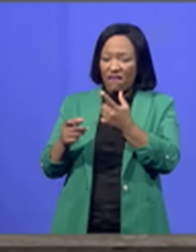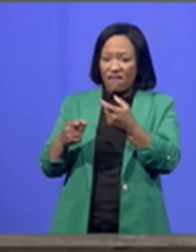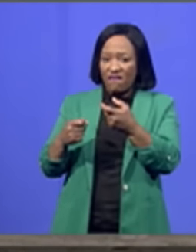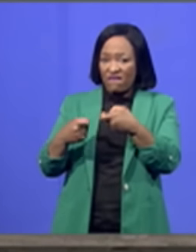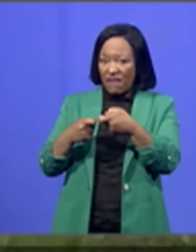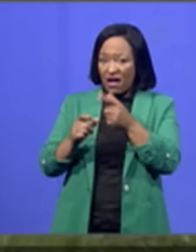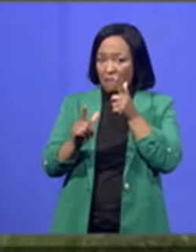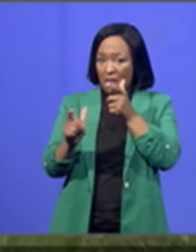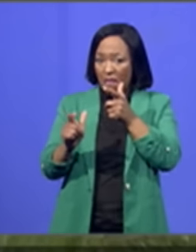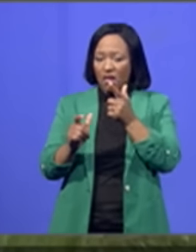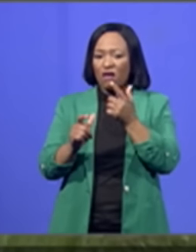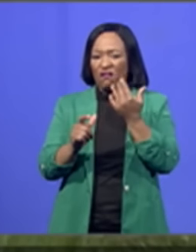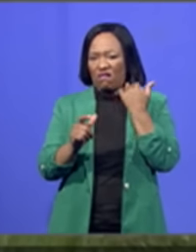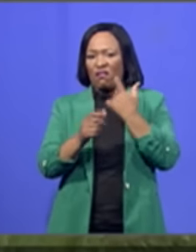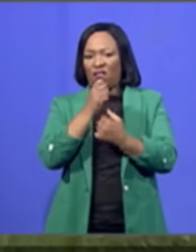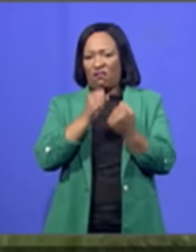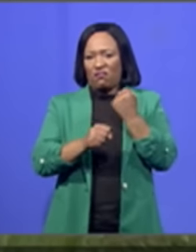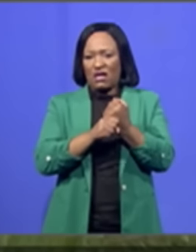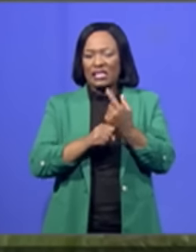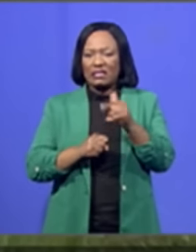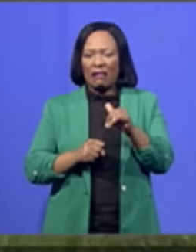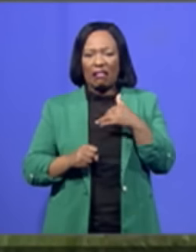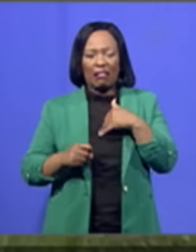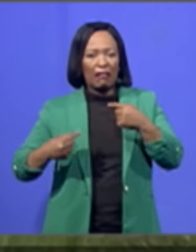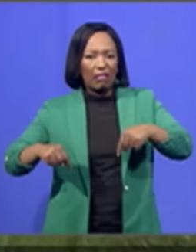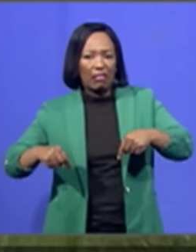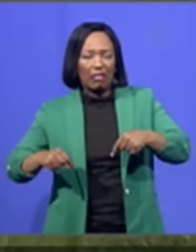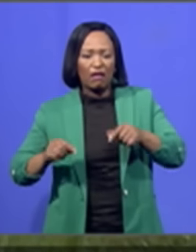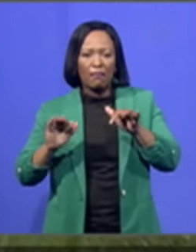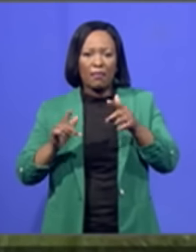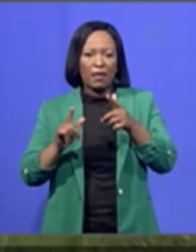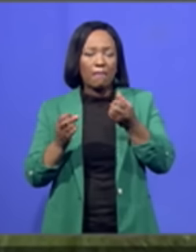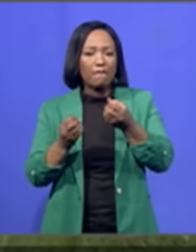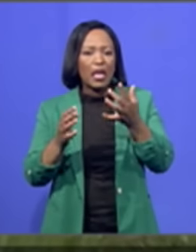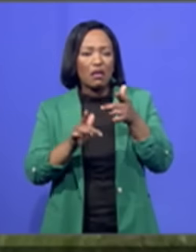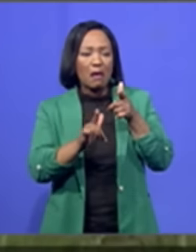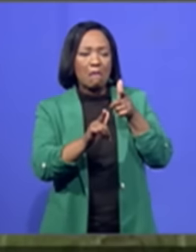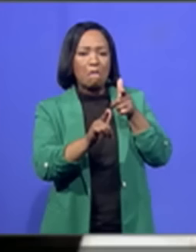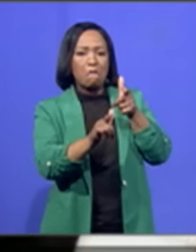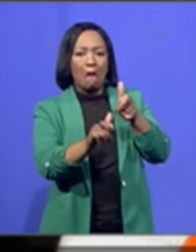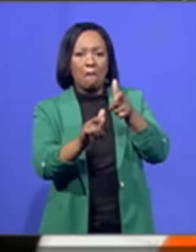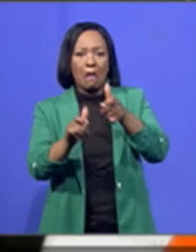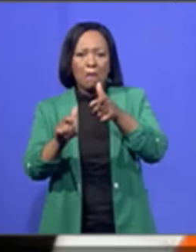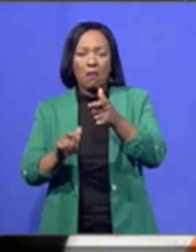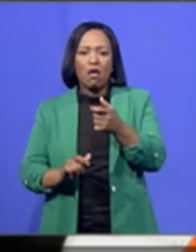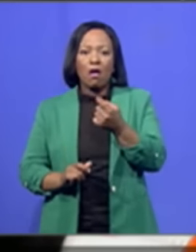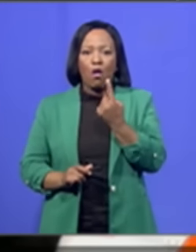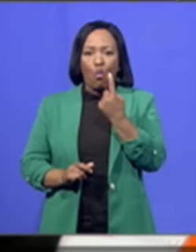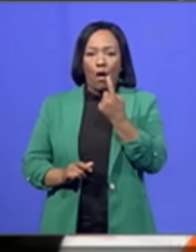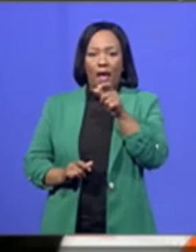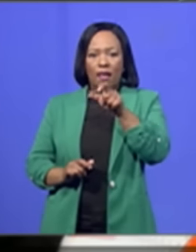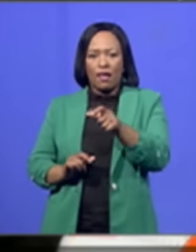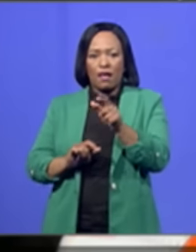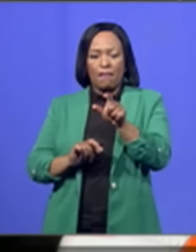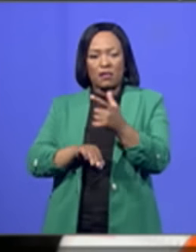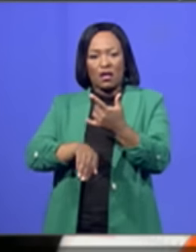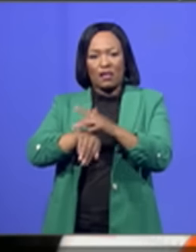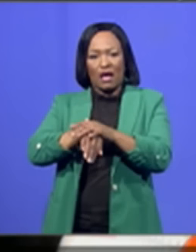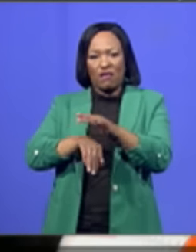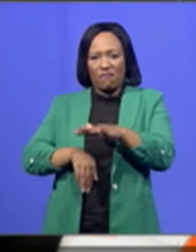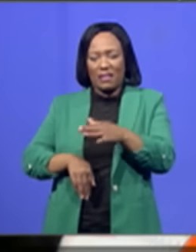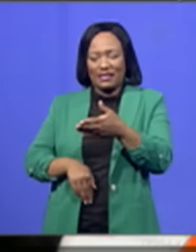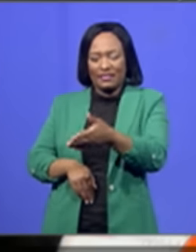e thomile ngwagola ba re ba sa garogile matswalo morago ga gore batho ba mmalwa ba thuntšwe le gore yo mongwe wa bona a hlokofale lefelong